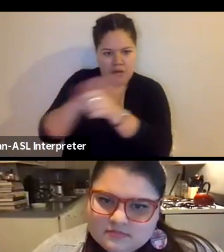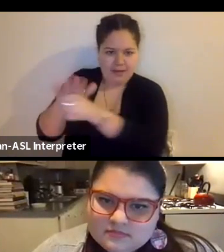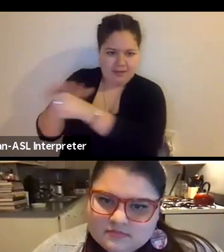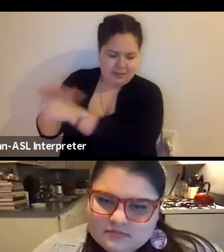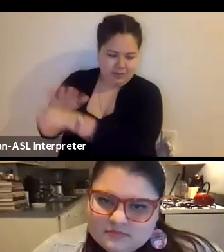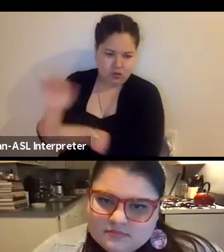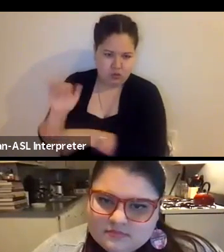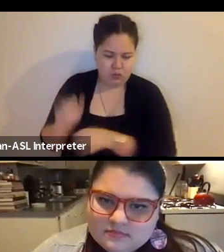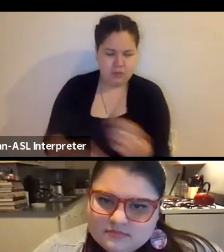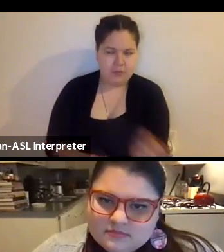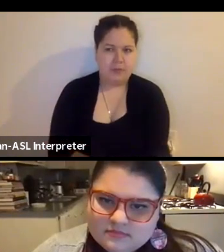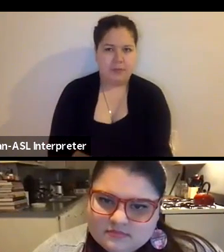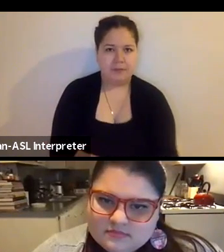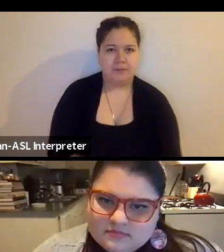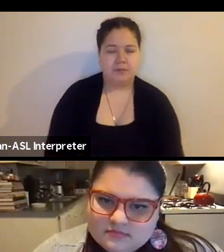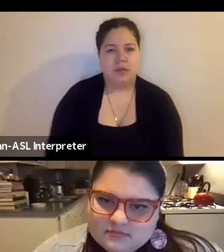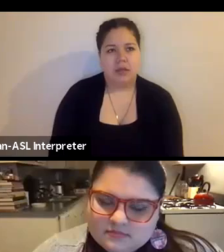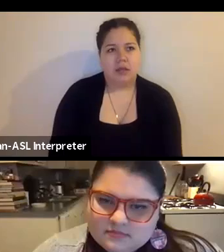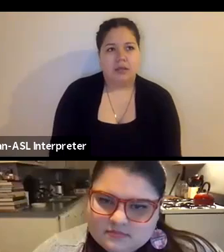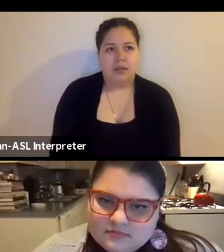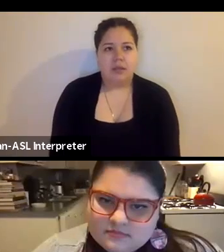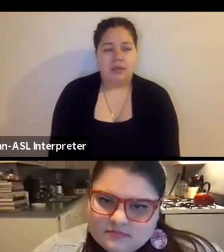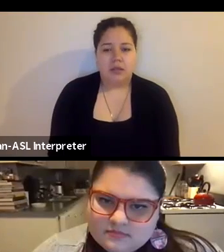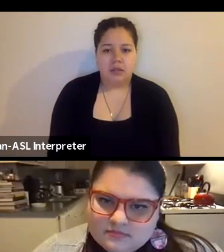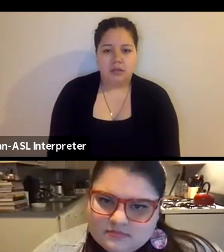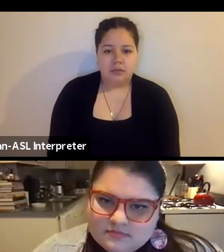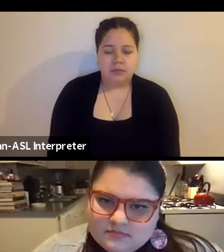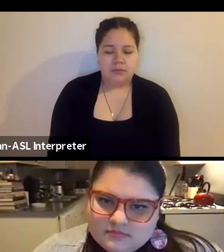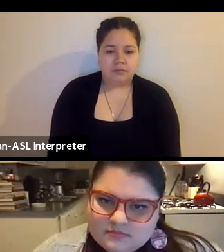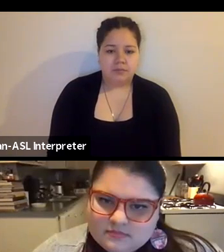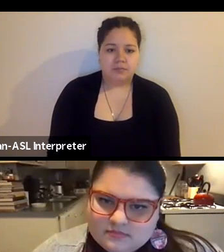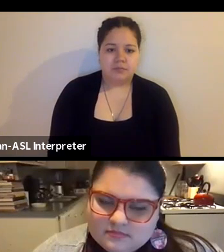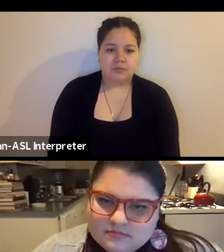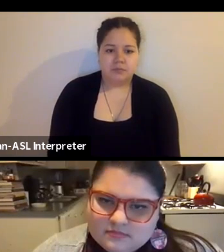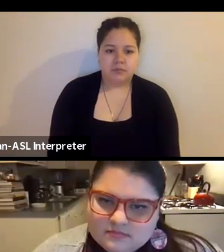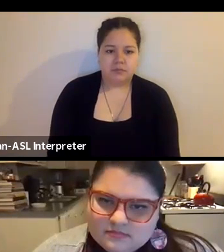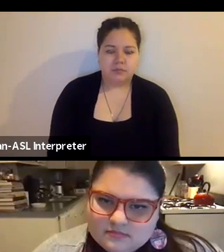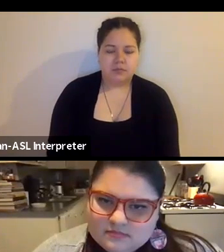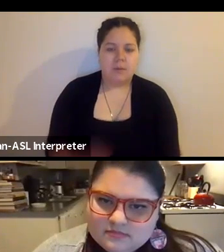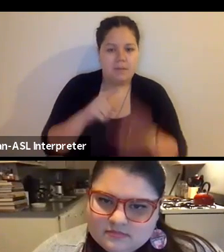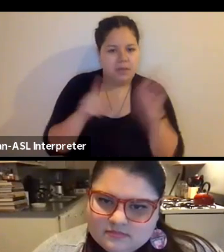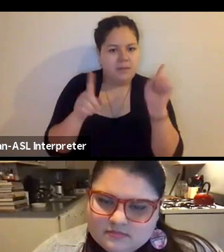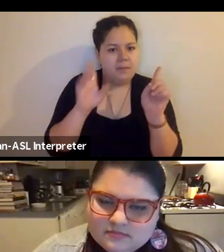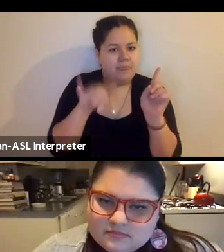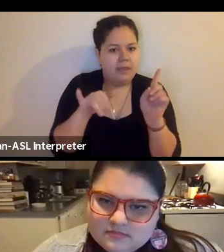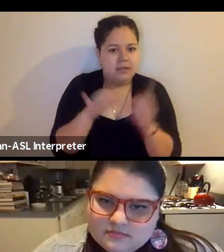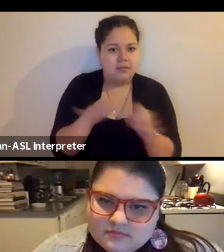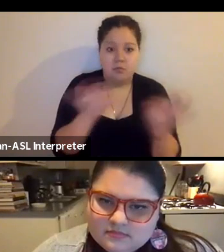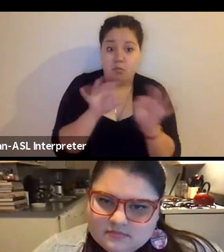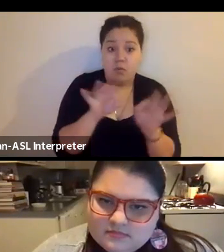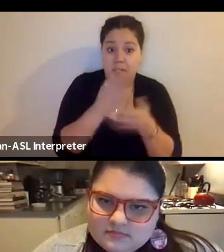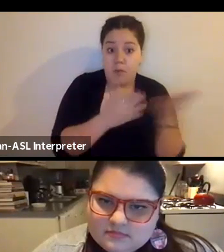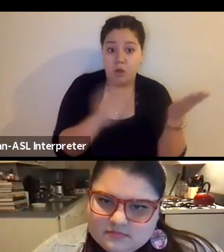That also makes me think like of how important it is to tailor land acknowledgements